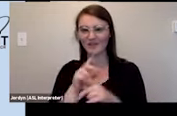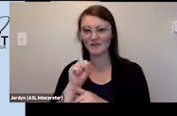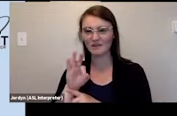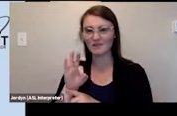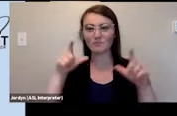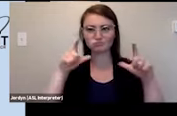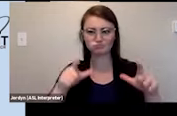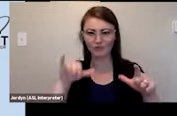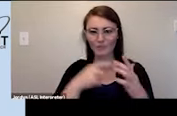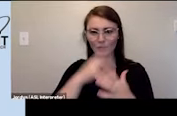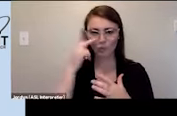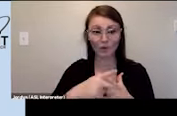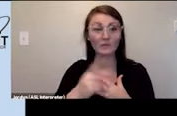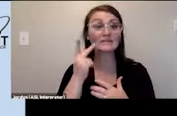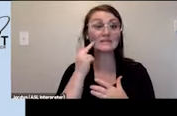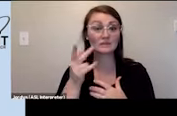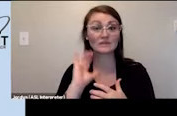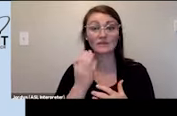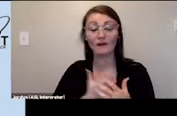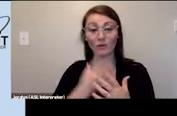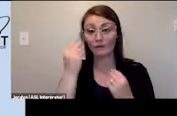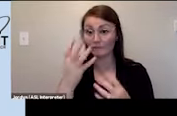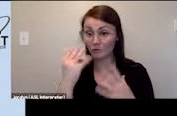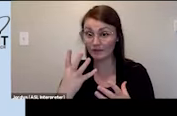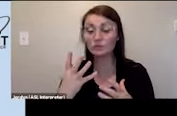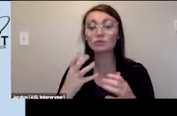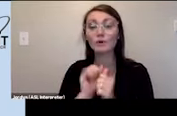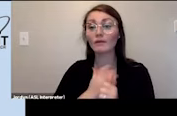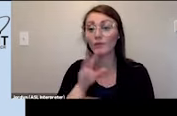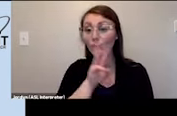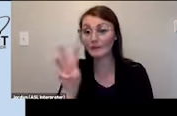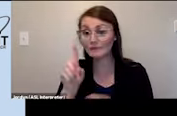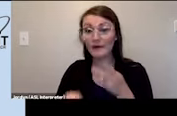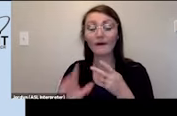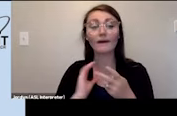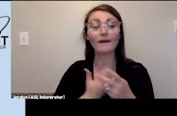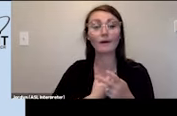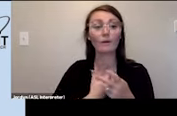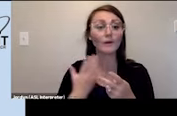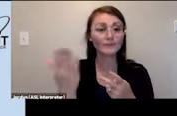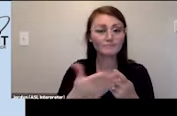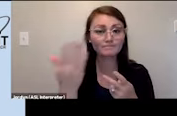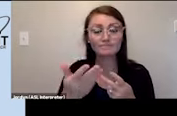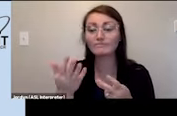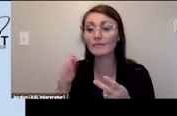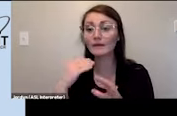a set of links to our website, also to our